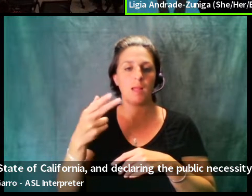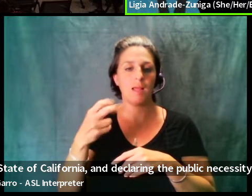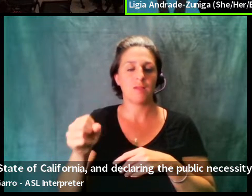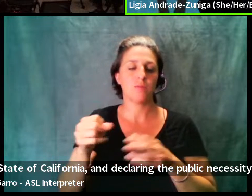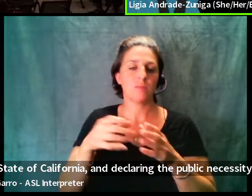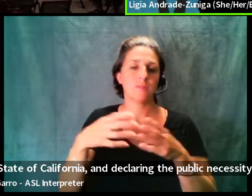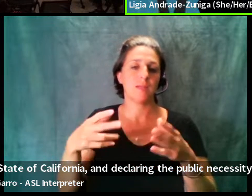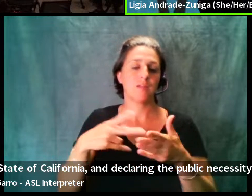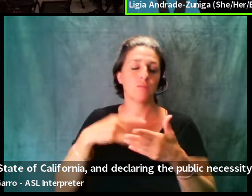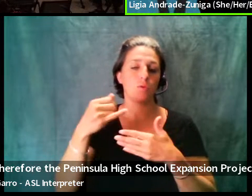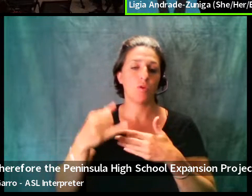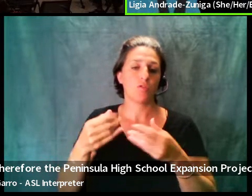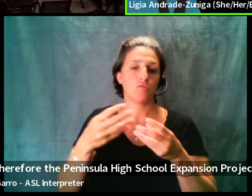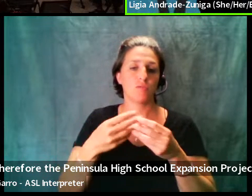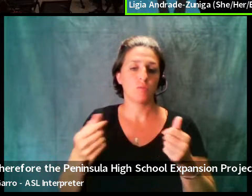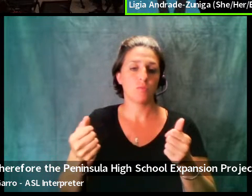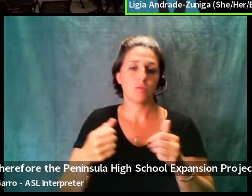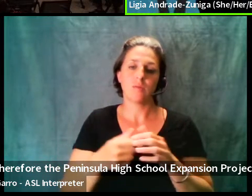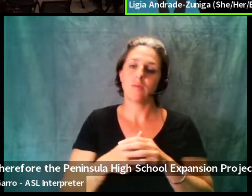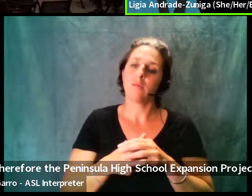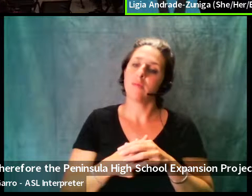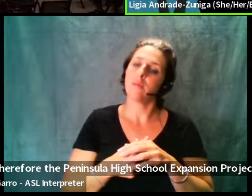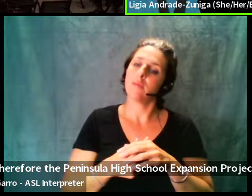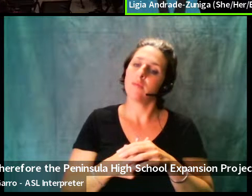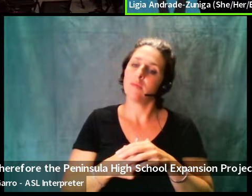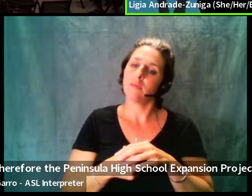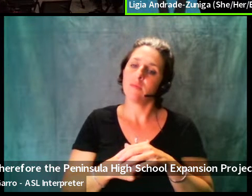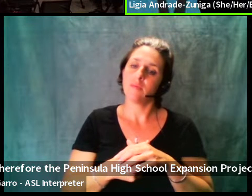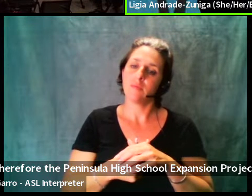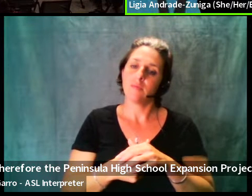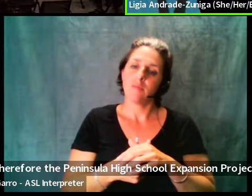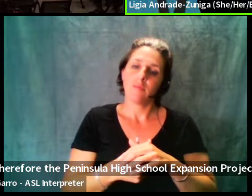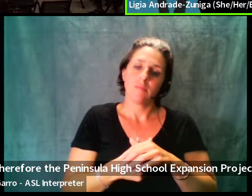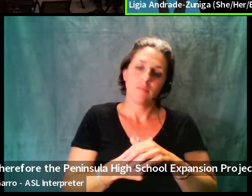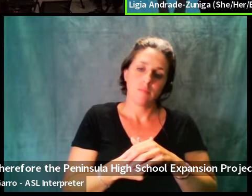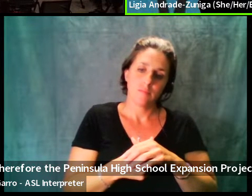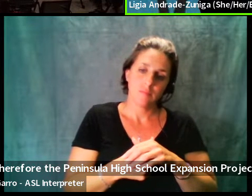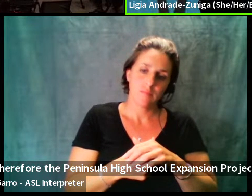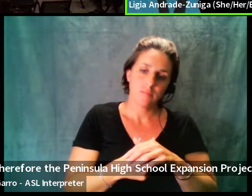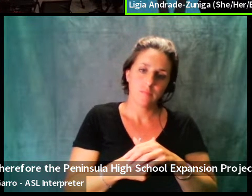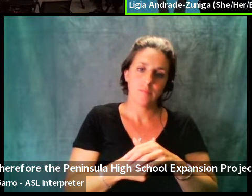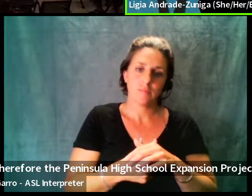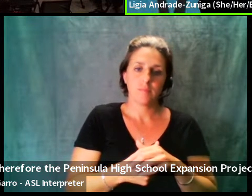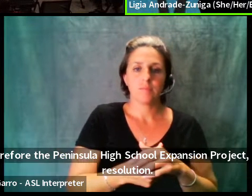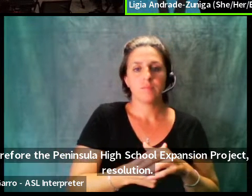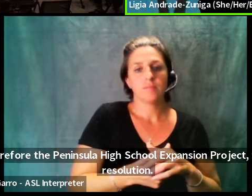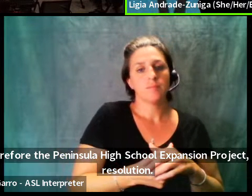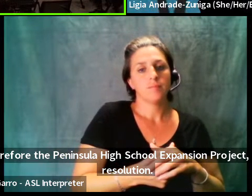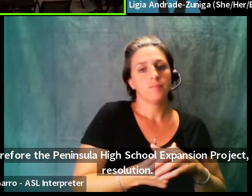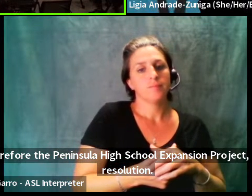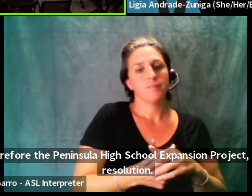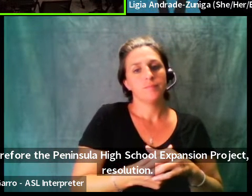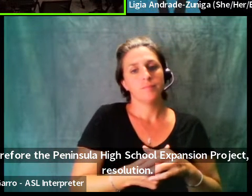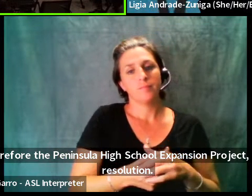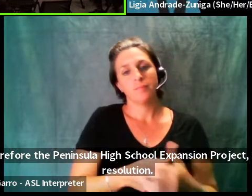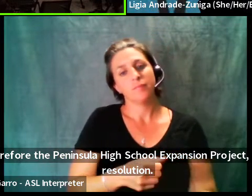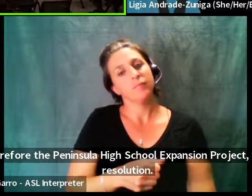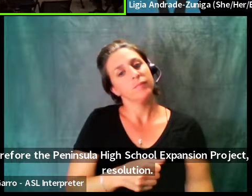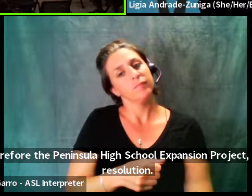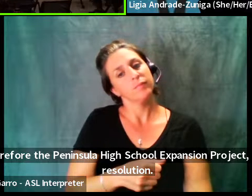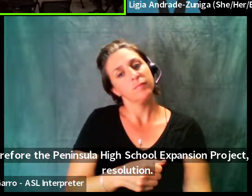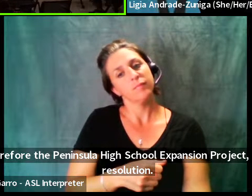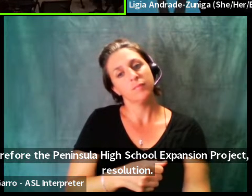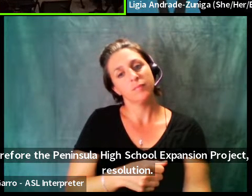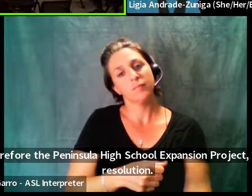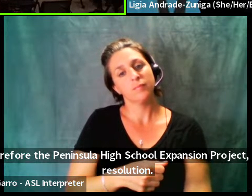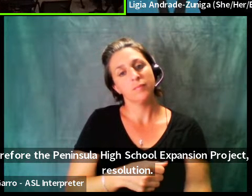project, the resolution? There's.